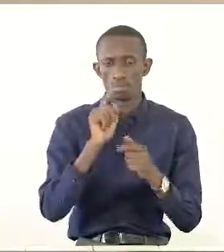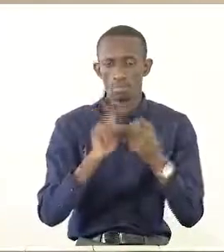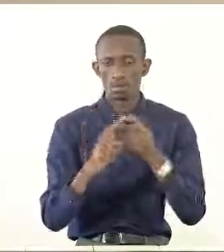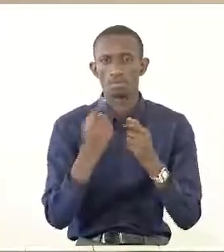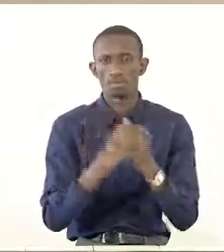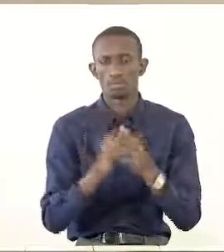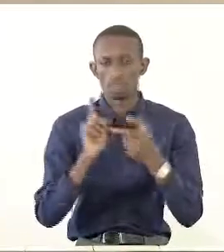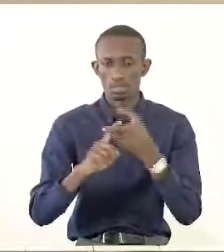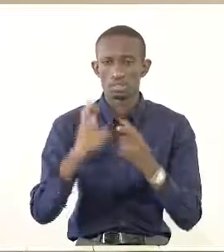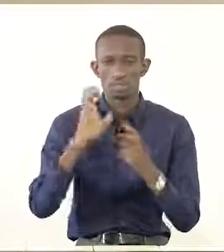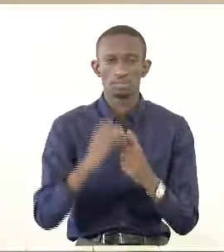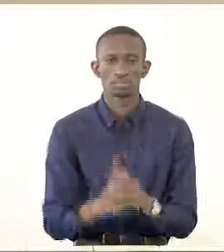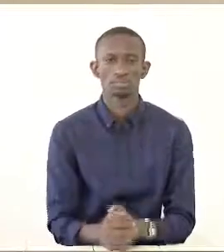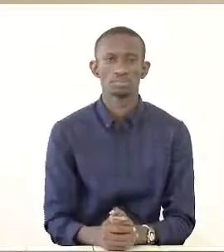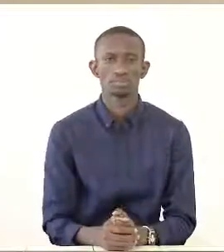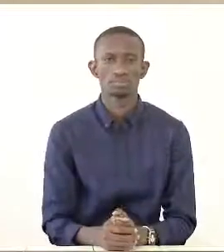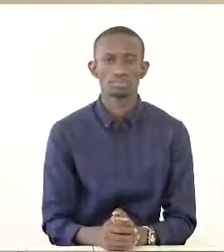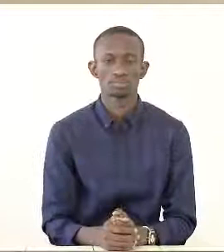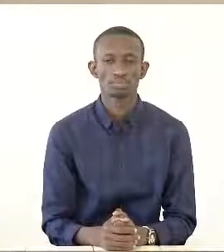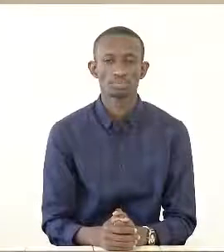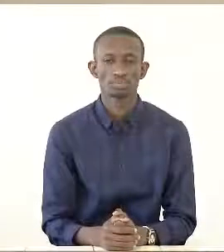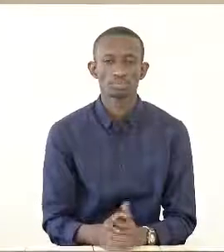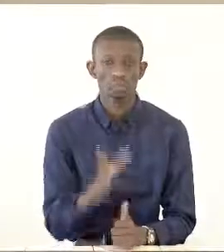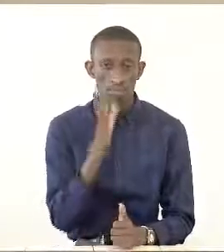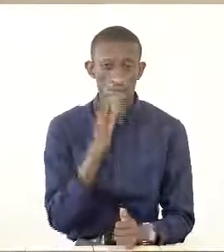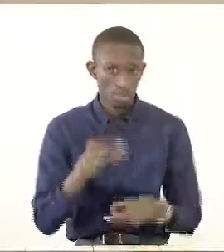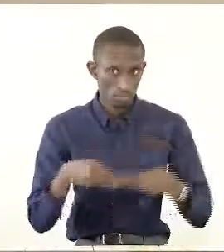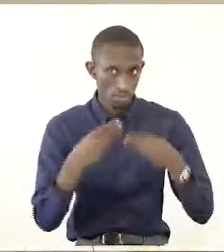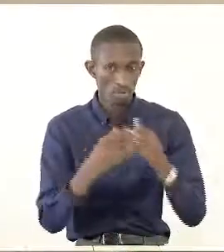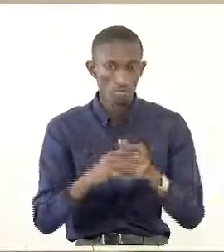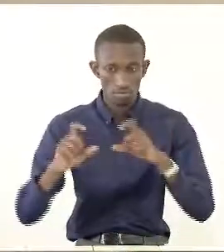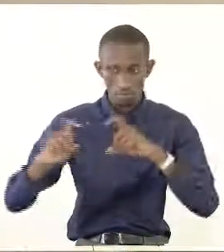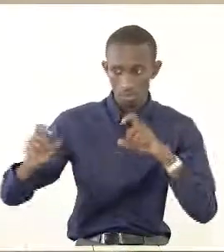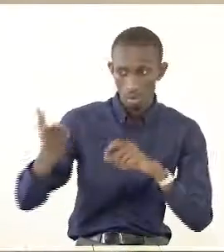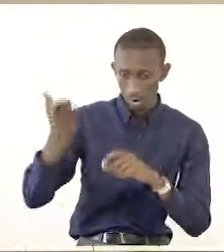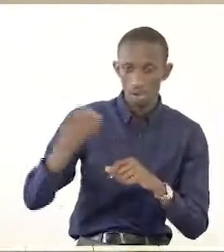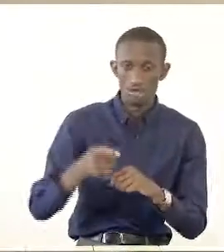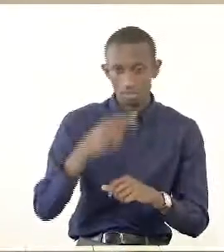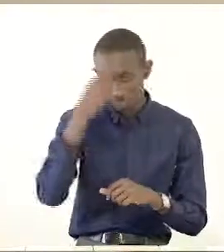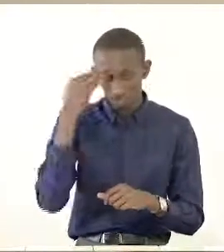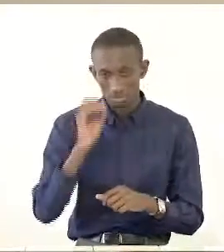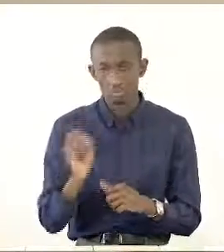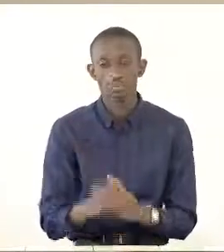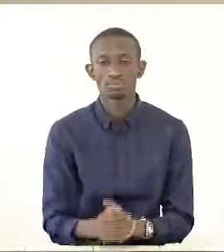Let me give that formula somewhere so that you can forget.